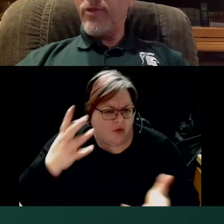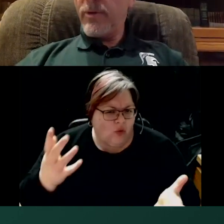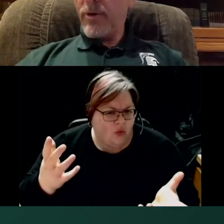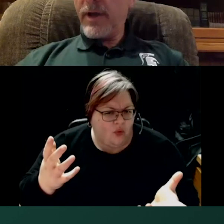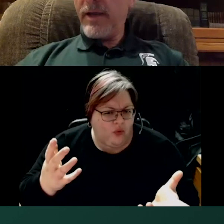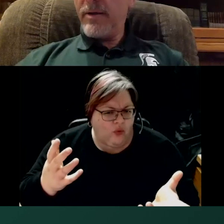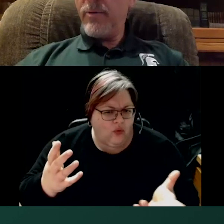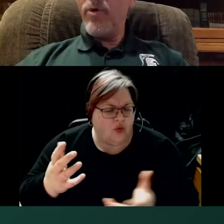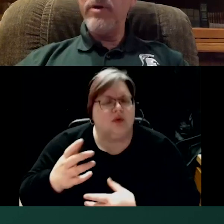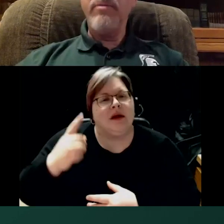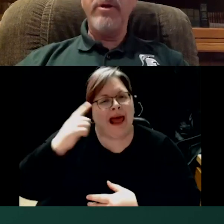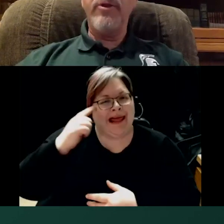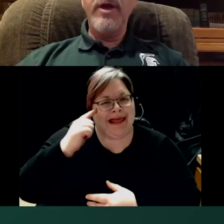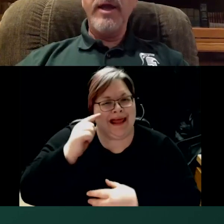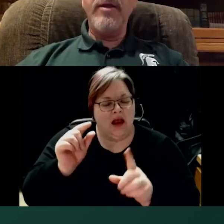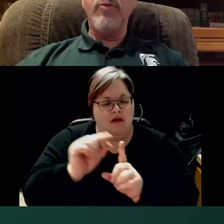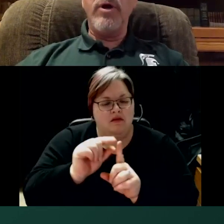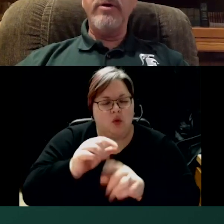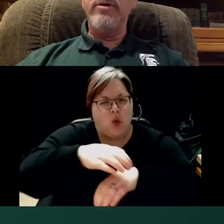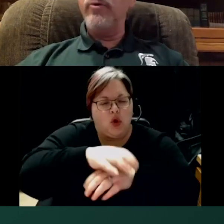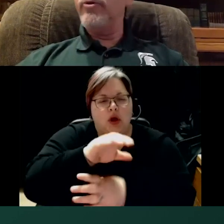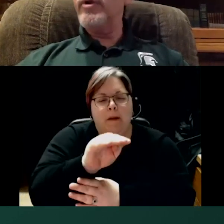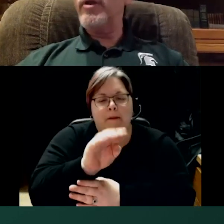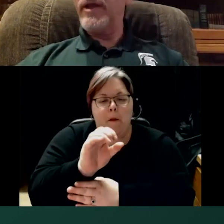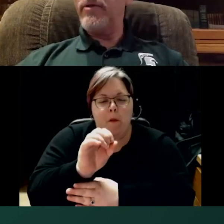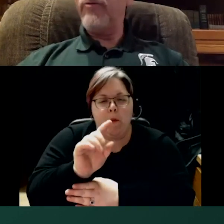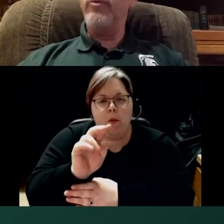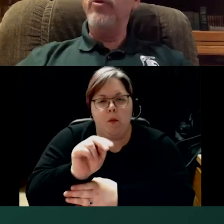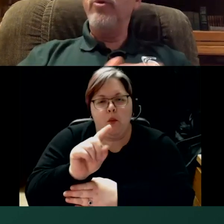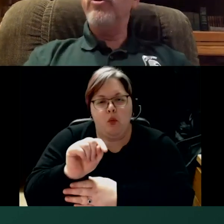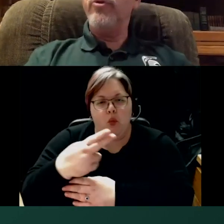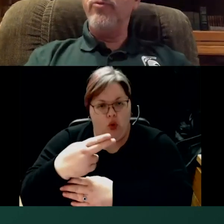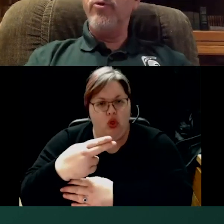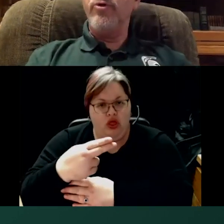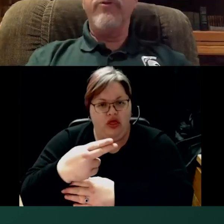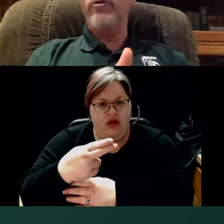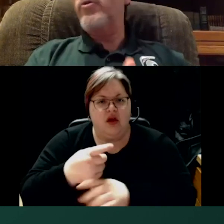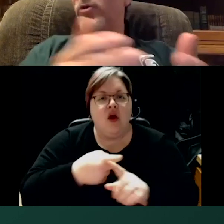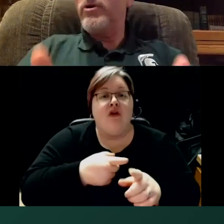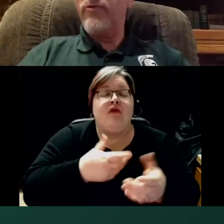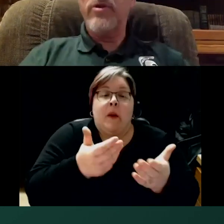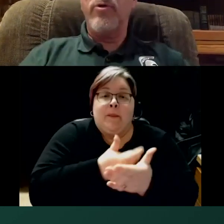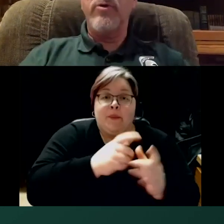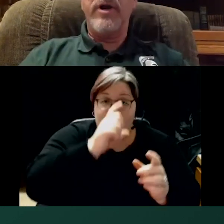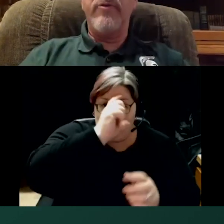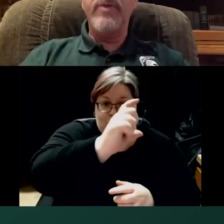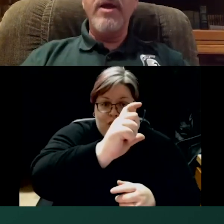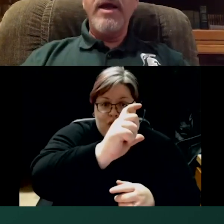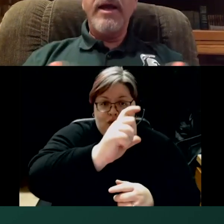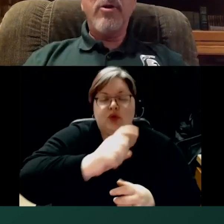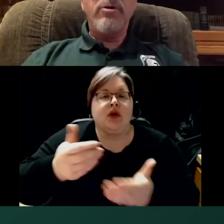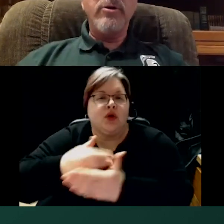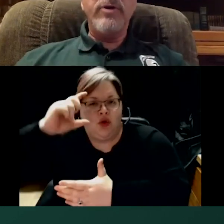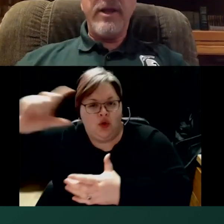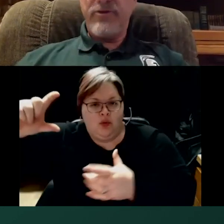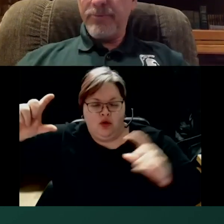moonth, okay? 1 month is one lunar cycle from new moon to new moon or first quarter to first quarter, whatever.